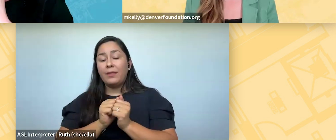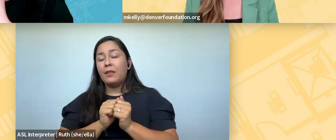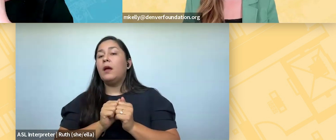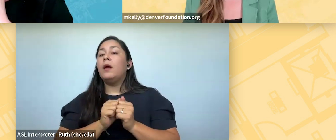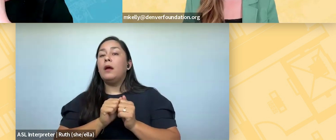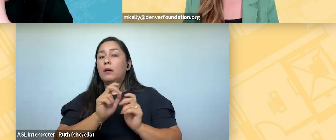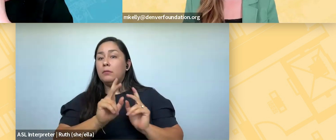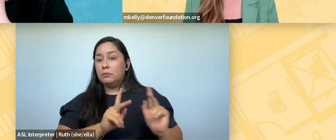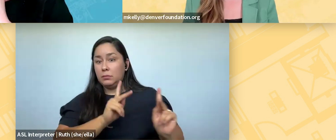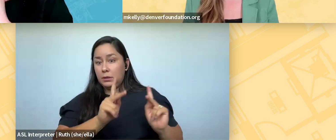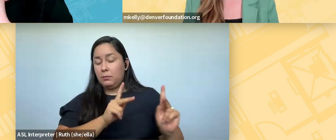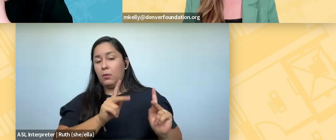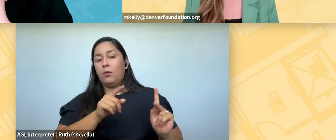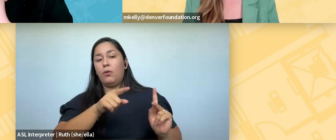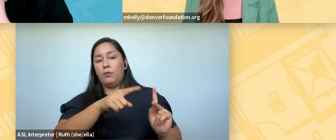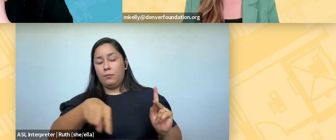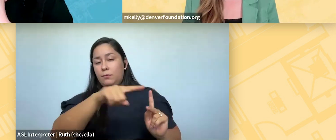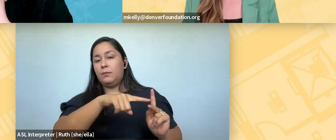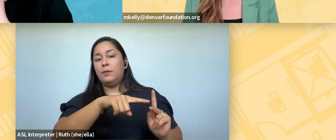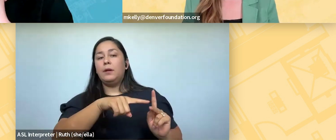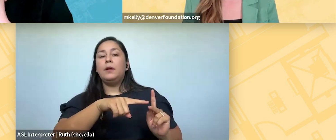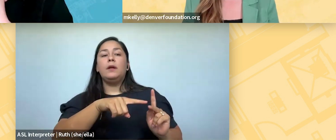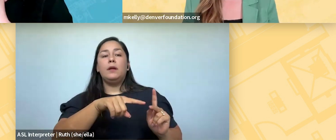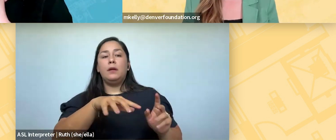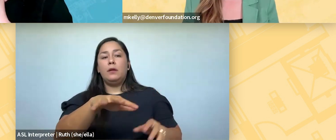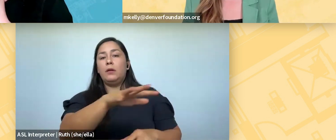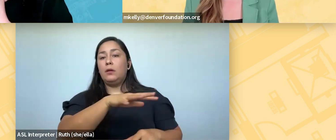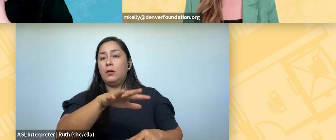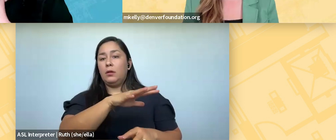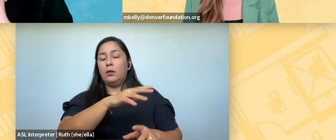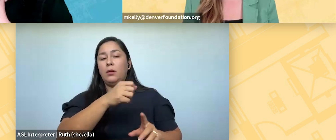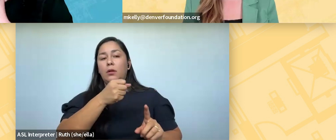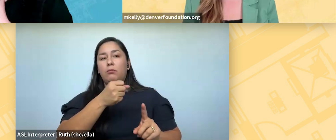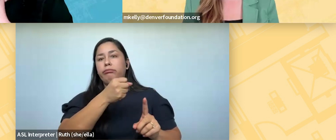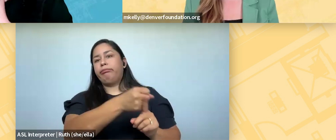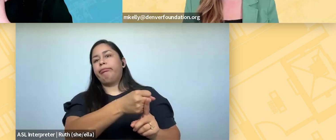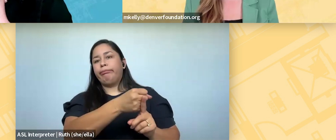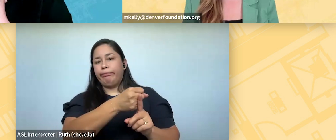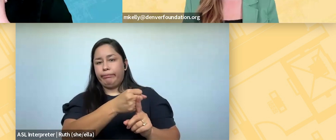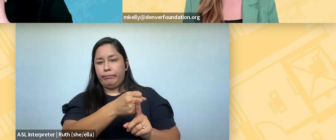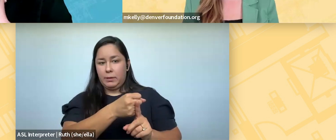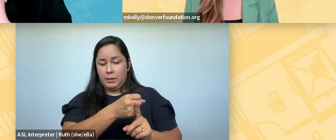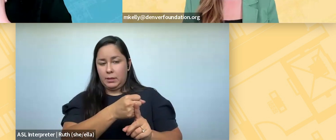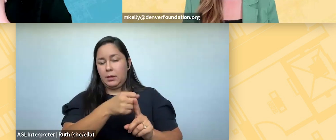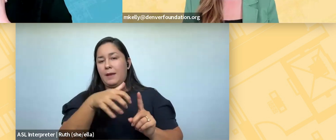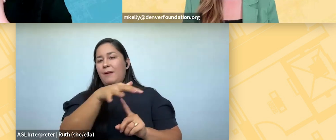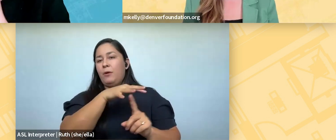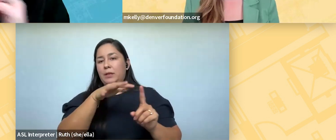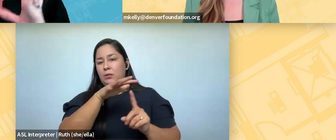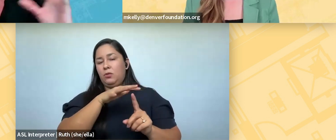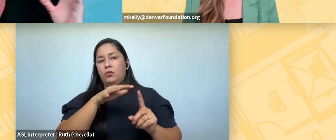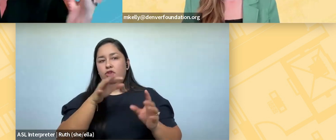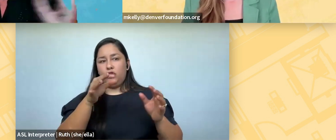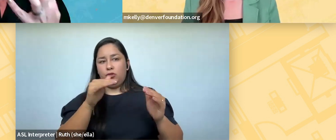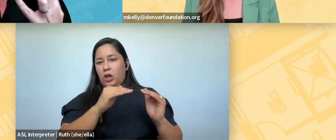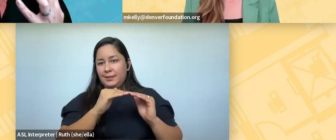Swansea area who are being impacted in a really strong way by environmental justice impacts through Suncor. And